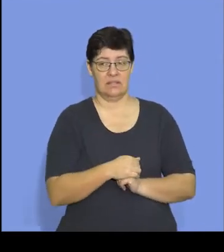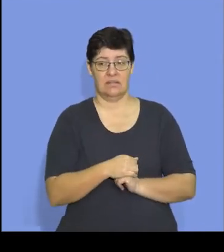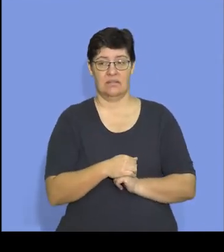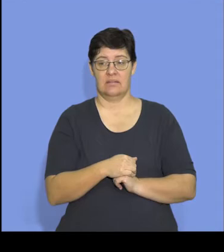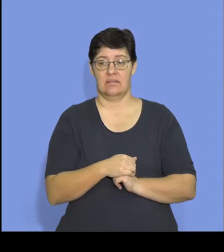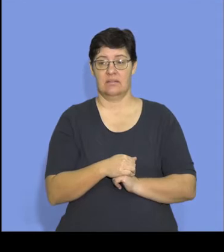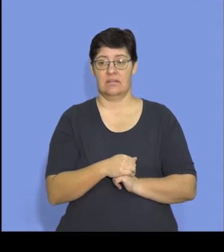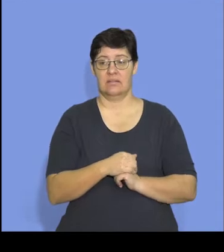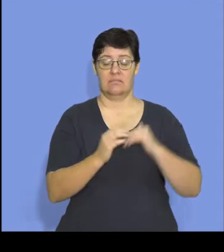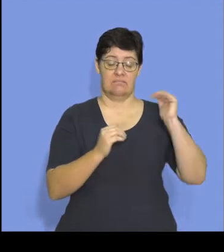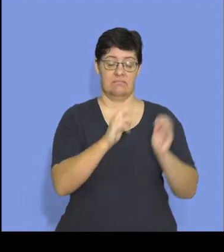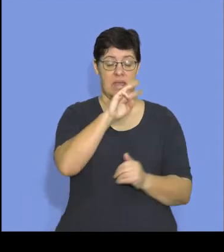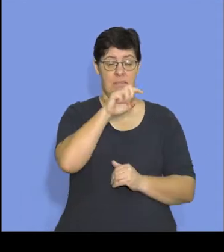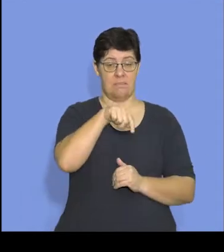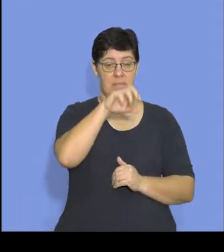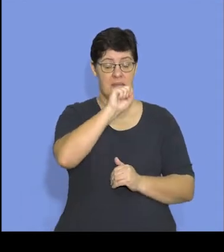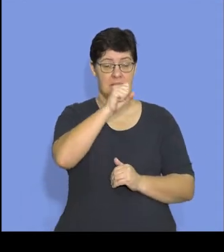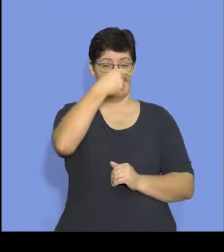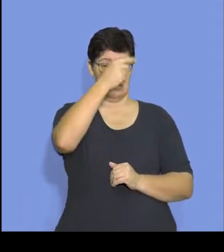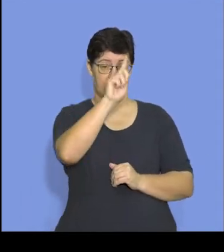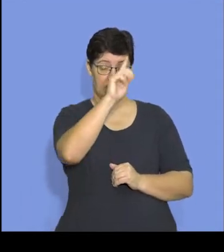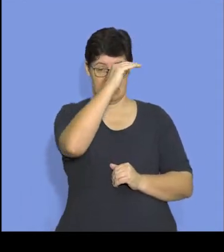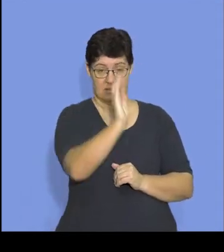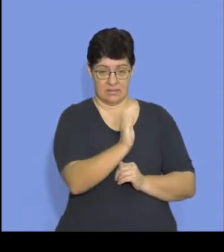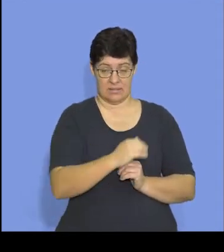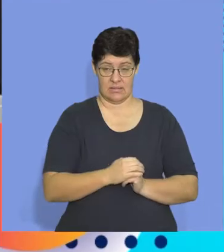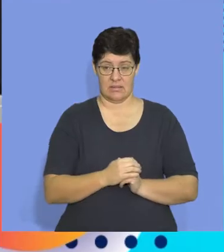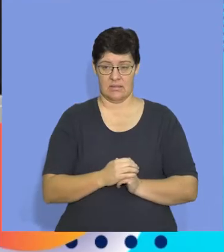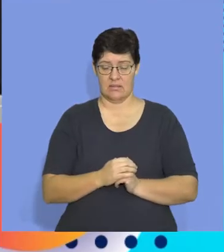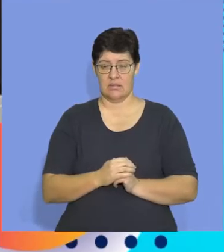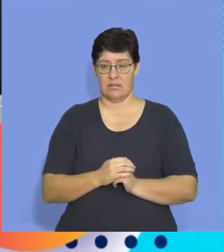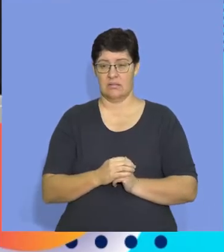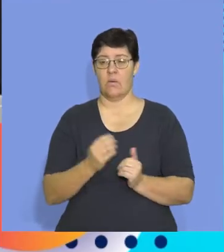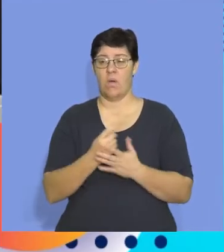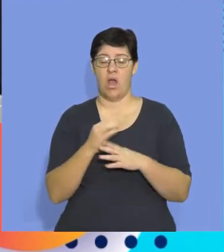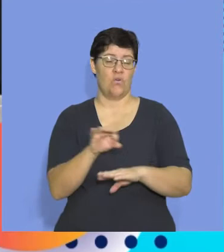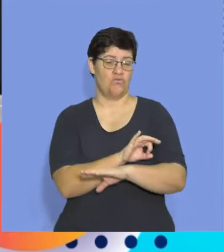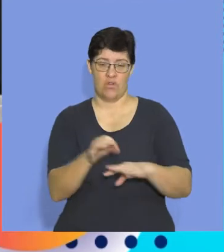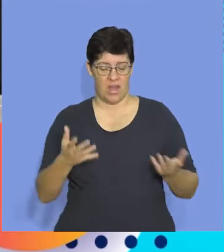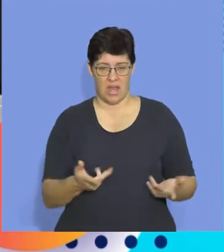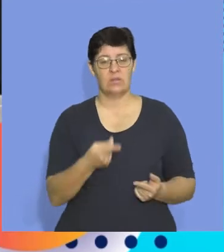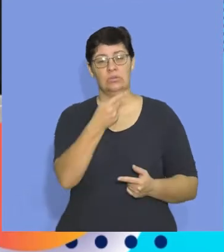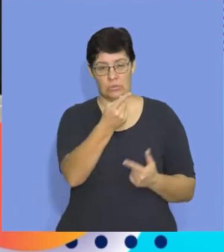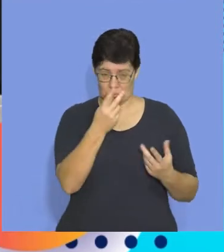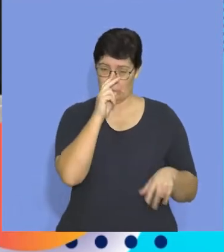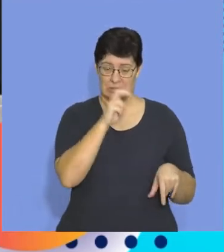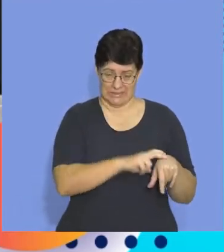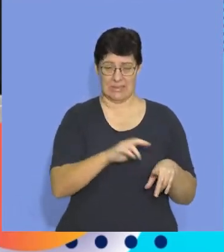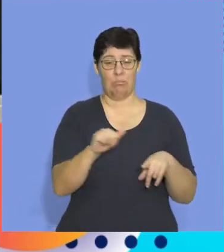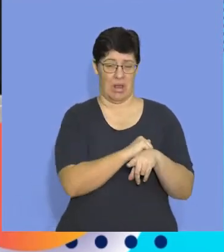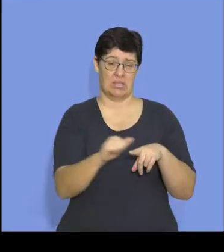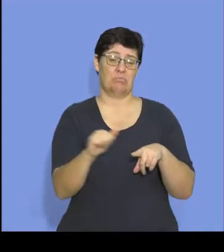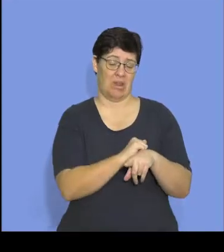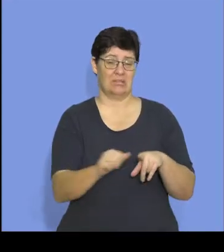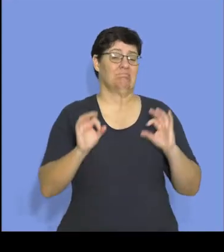Now, for me to do it completely accurate is a little difficult on the board because I don't have a ruler. You really do need to practice doing this